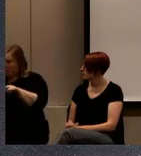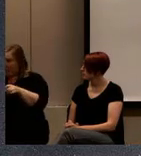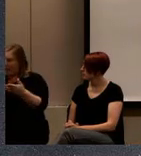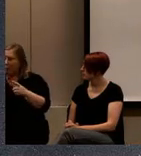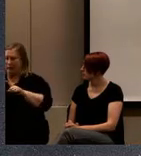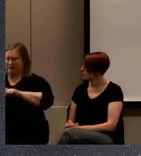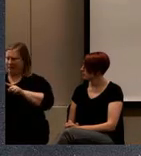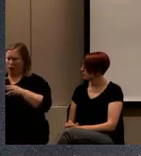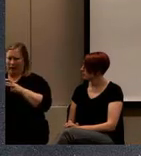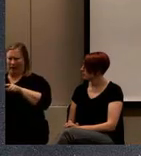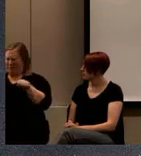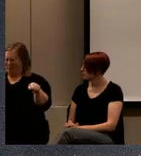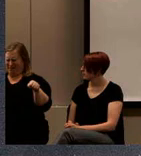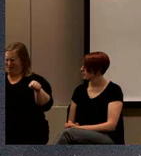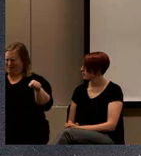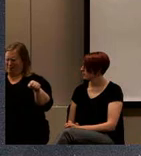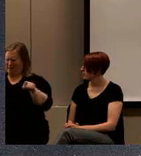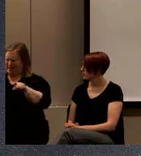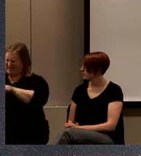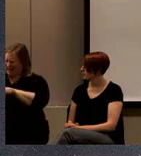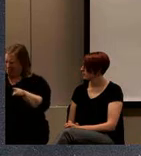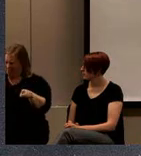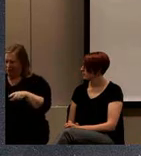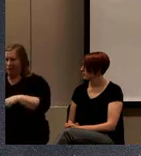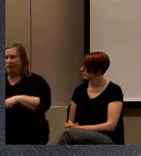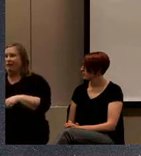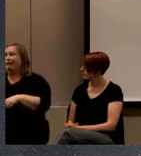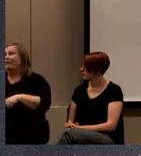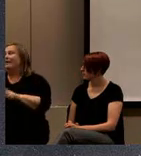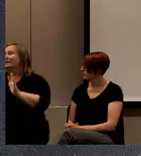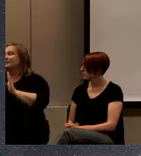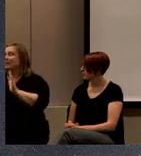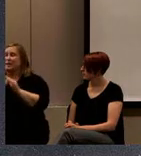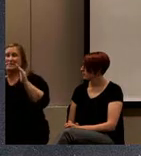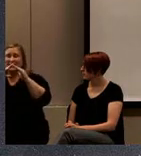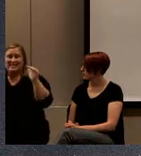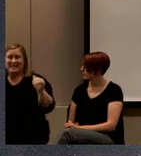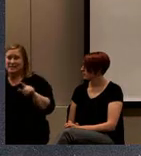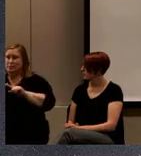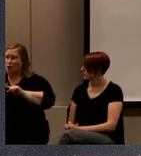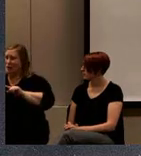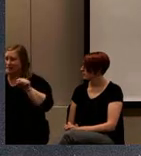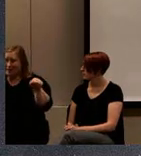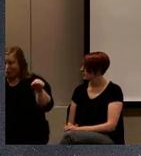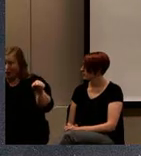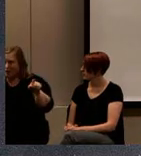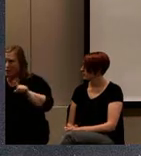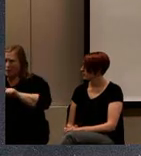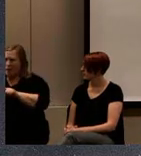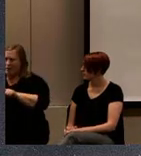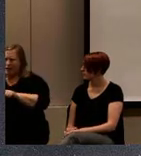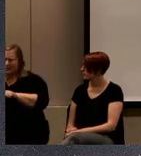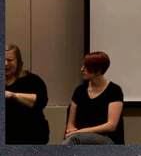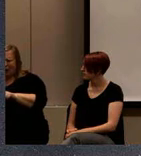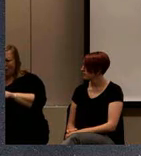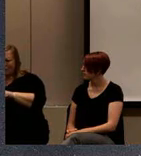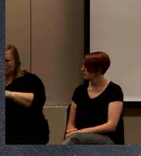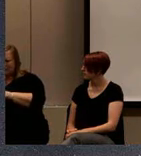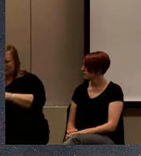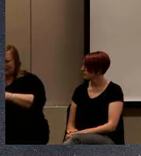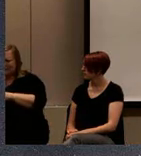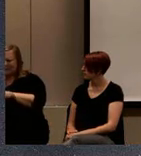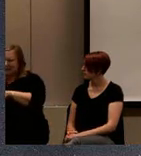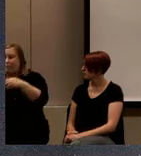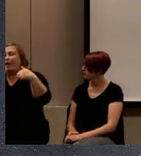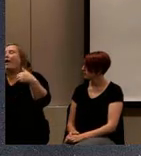names. You also have systems that do not do the same things. They have very similar names to other systems. And so there's a lot of confusion